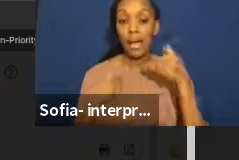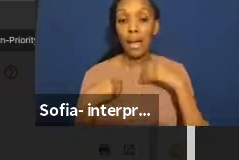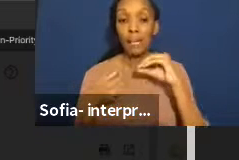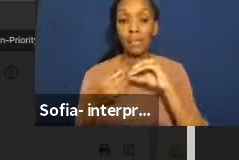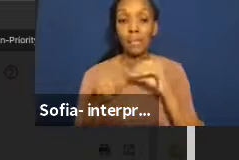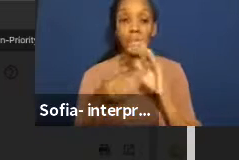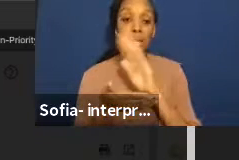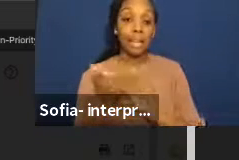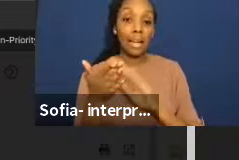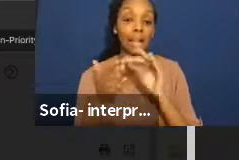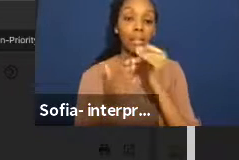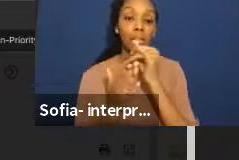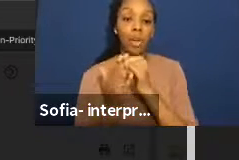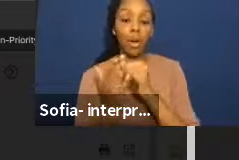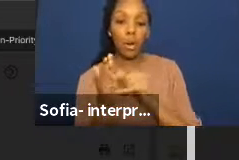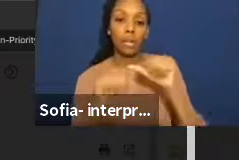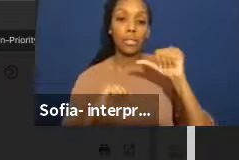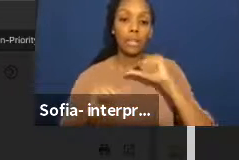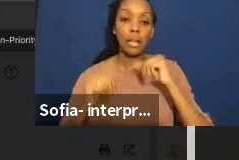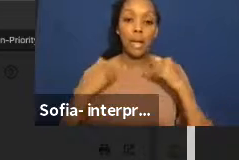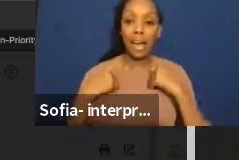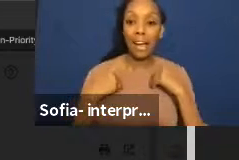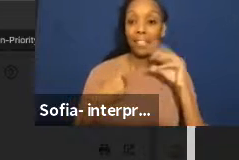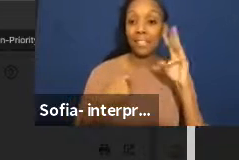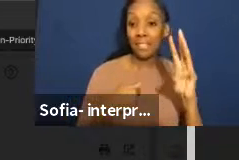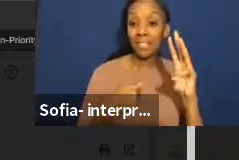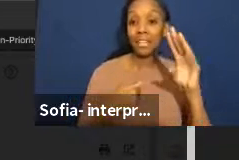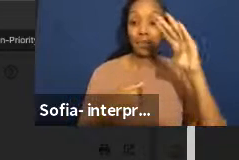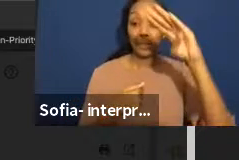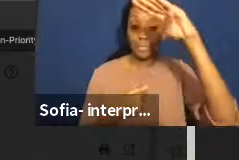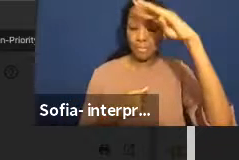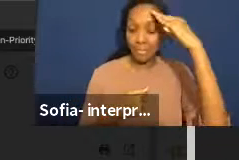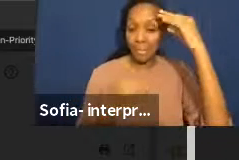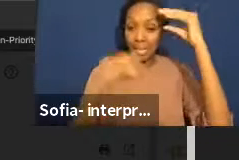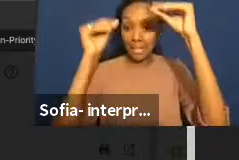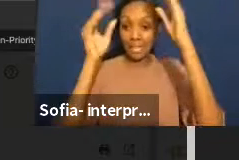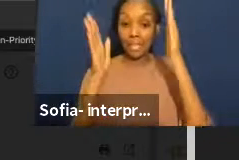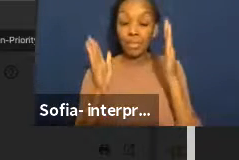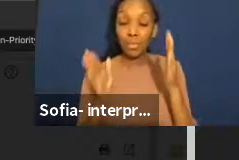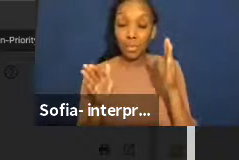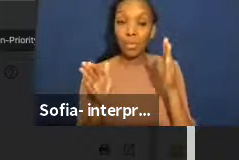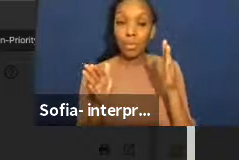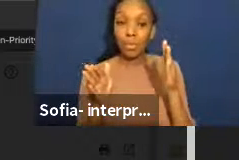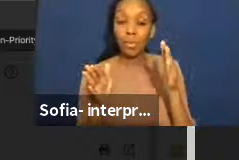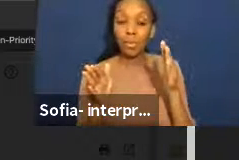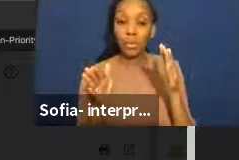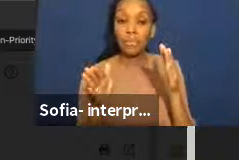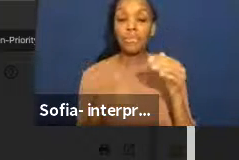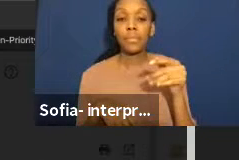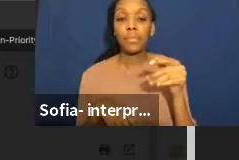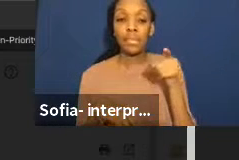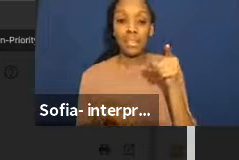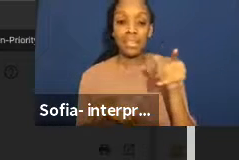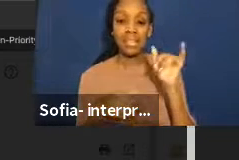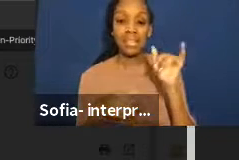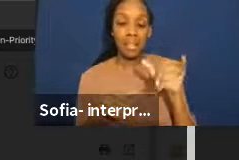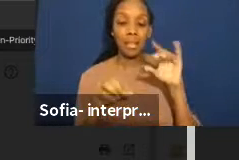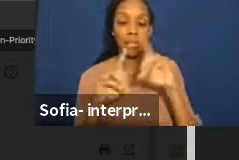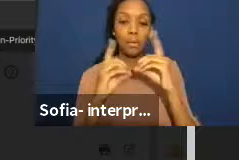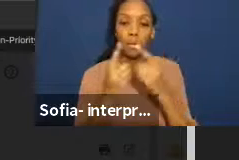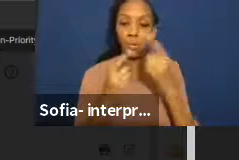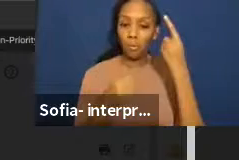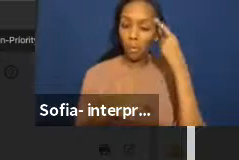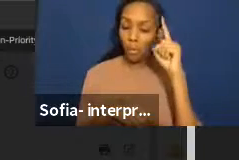Arts and Science, there's 6 African American teachers within the African American department. For biology,